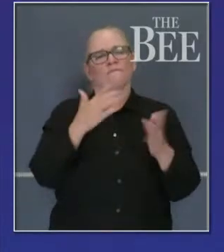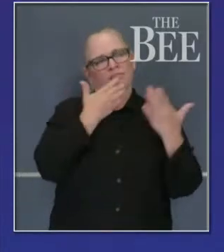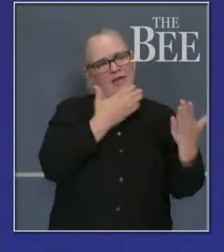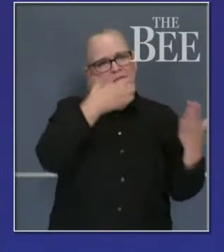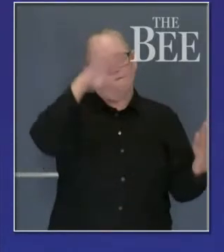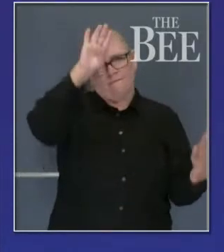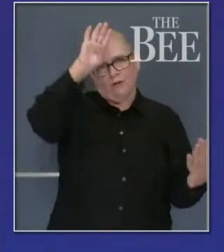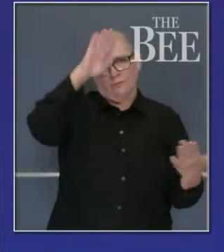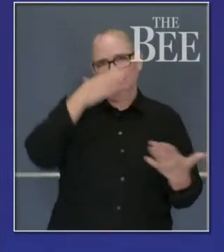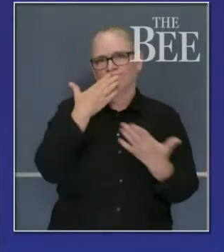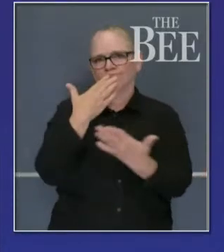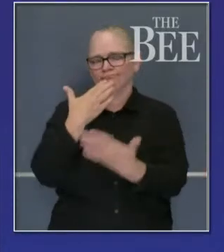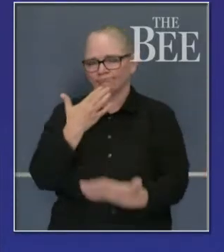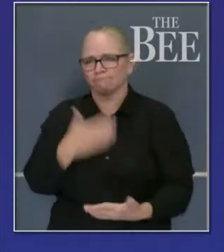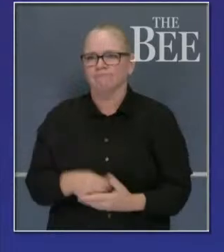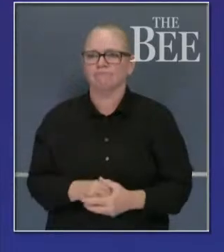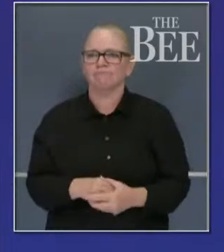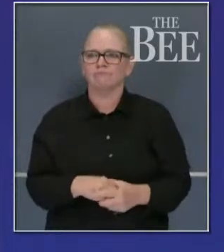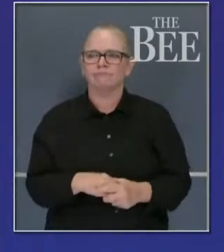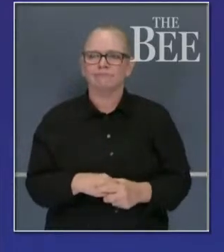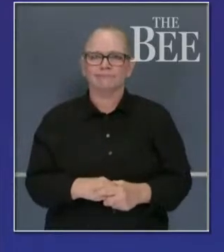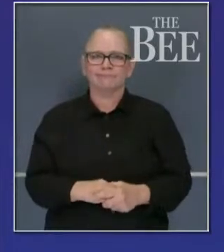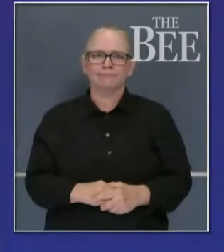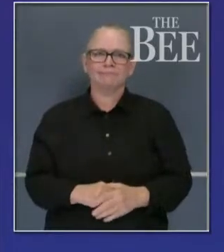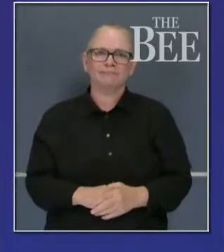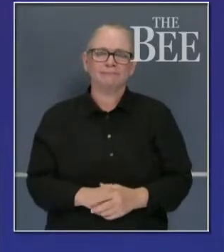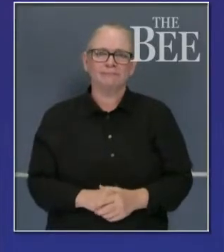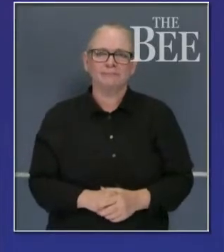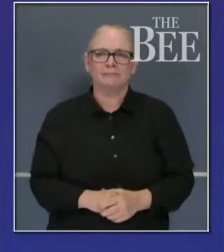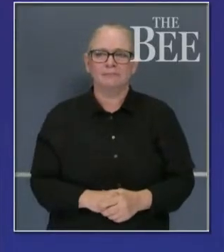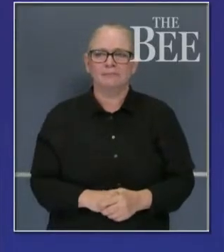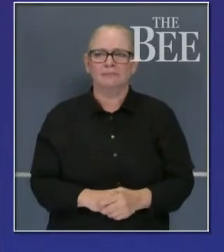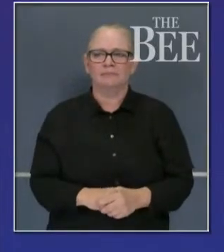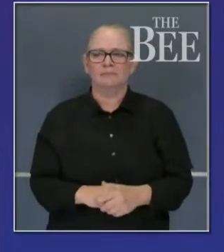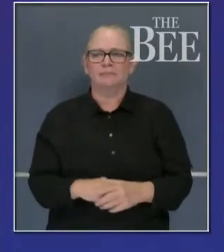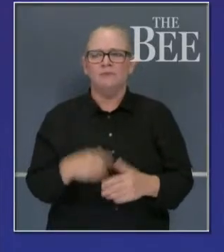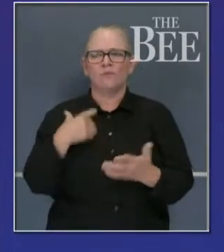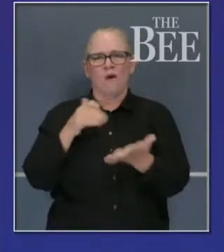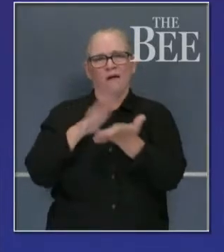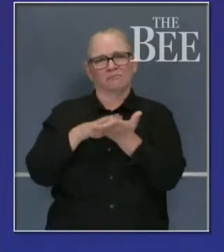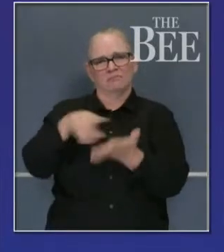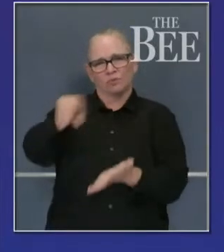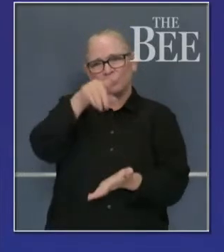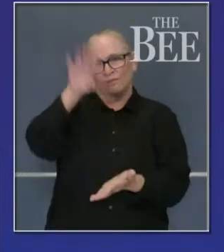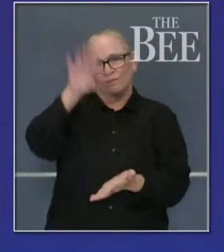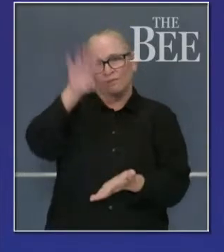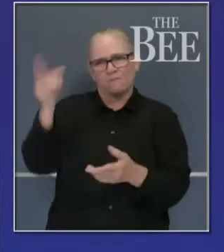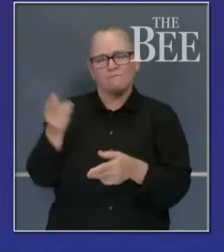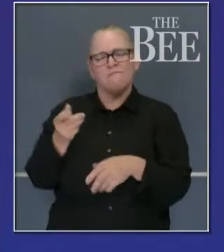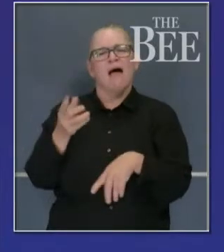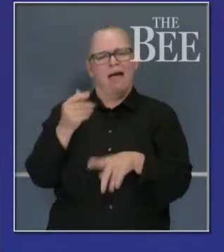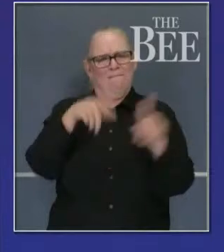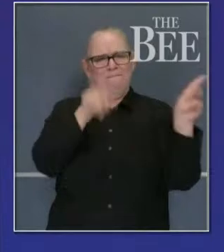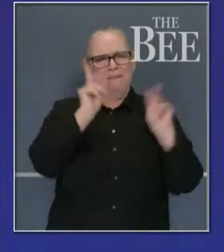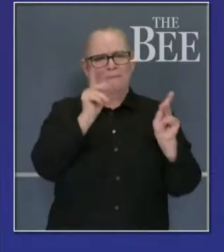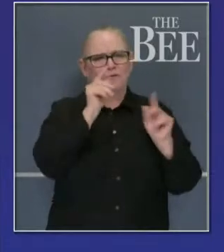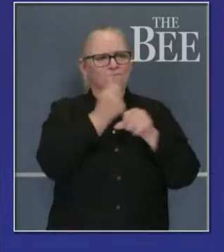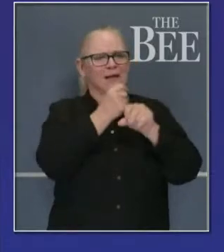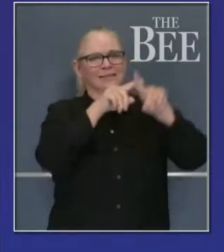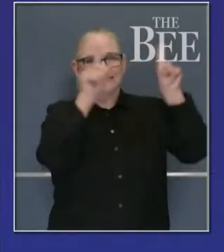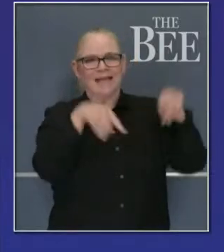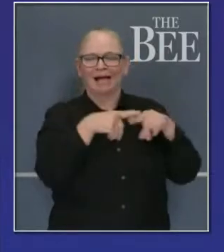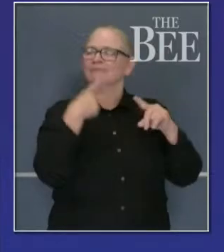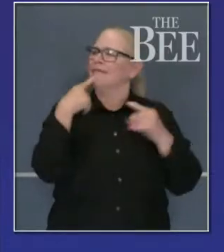family takes pen to paper and puts out a nice sign just thanking first responders, thanking their